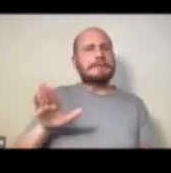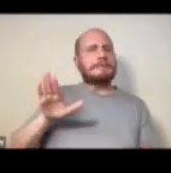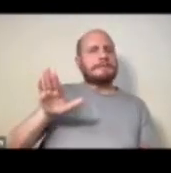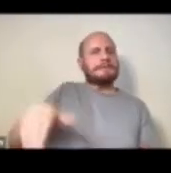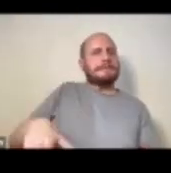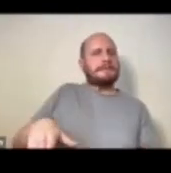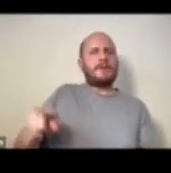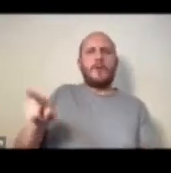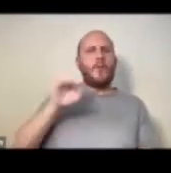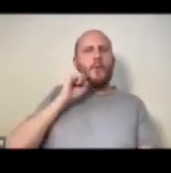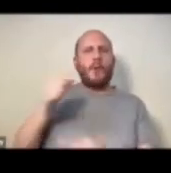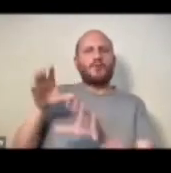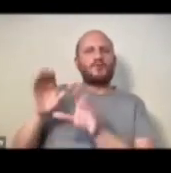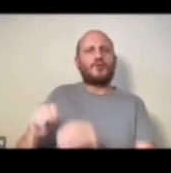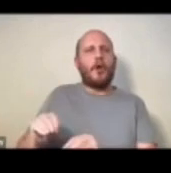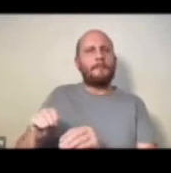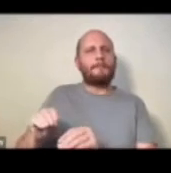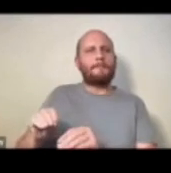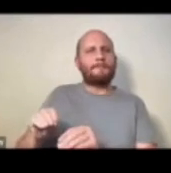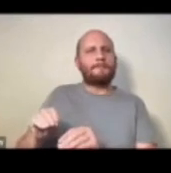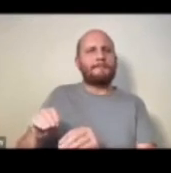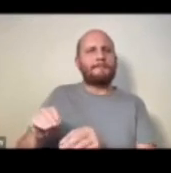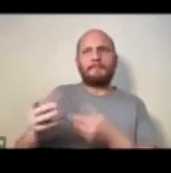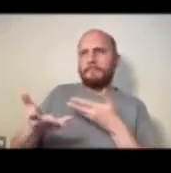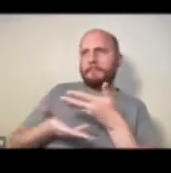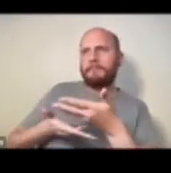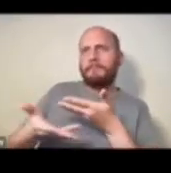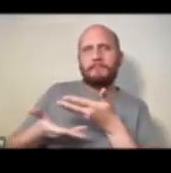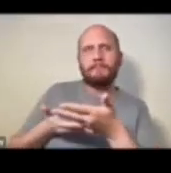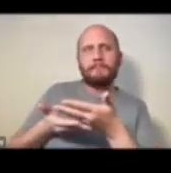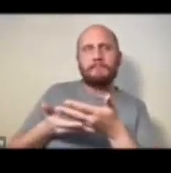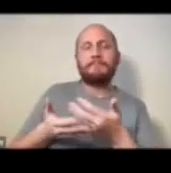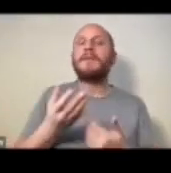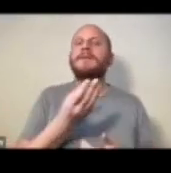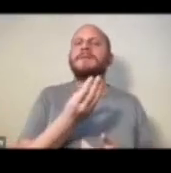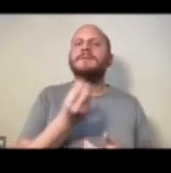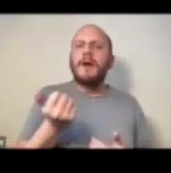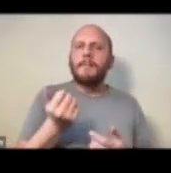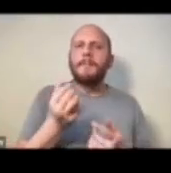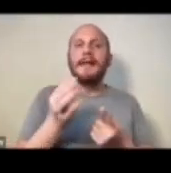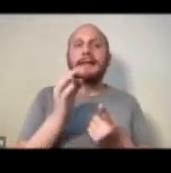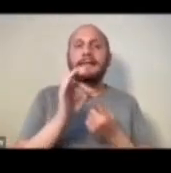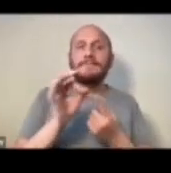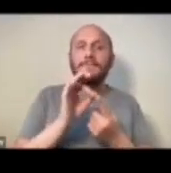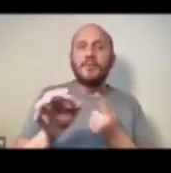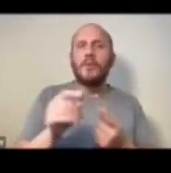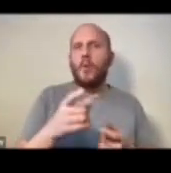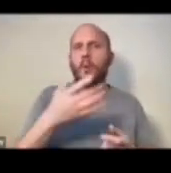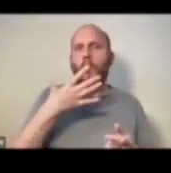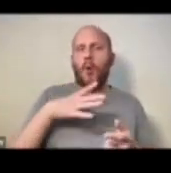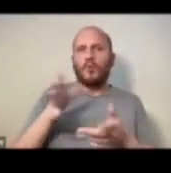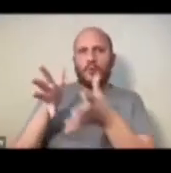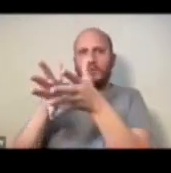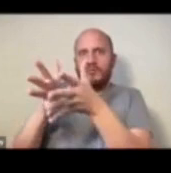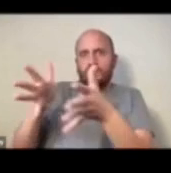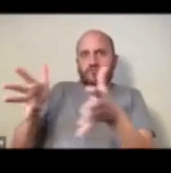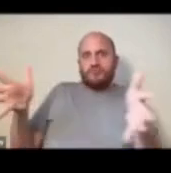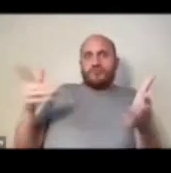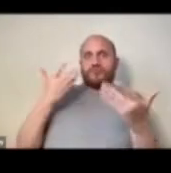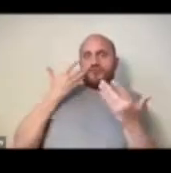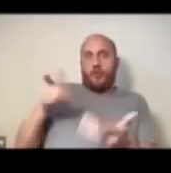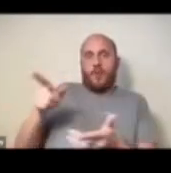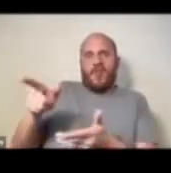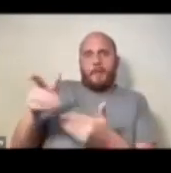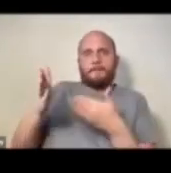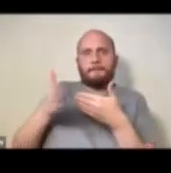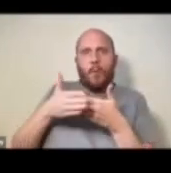to stop. In some cases, we've seen interviewers try to help by overrepresenting certain groups of the audience,